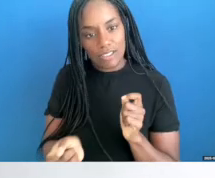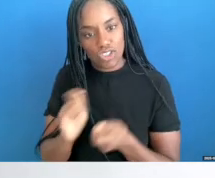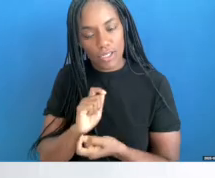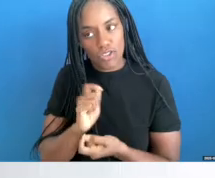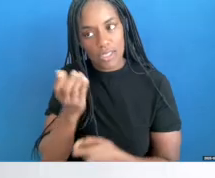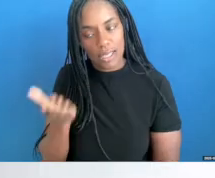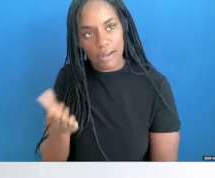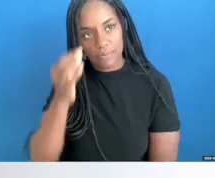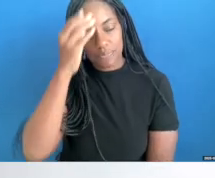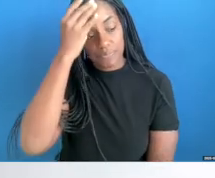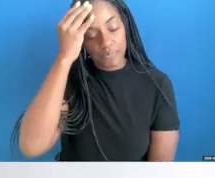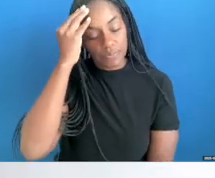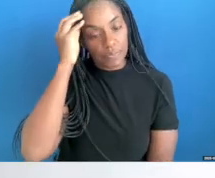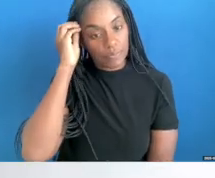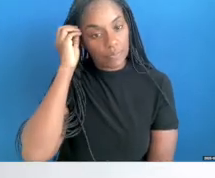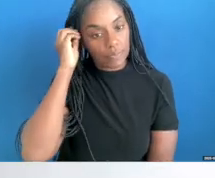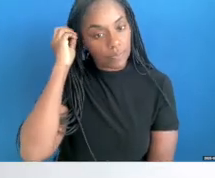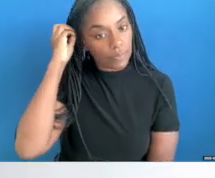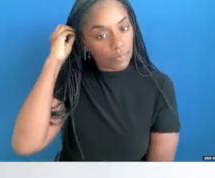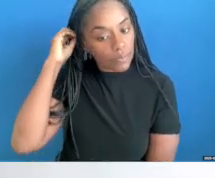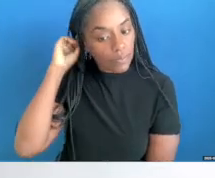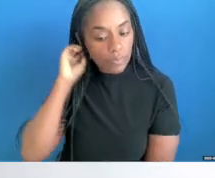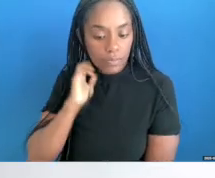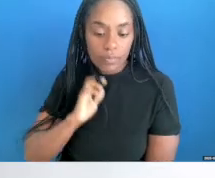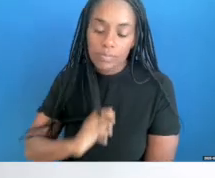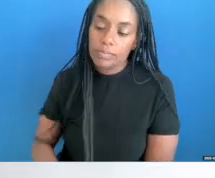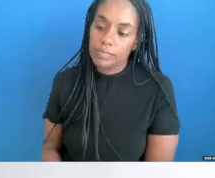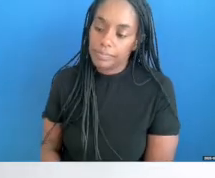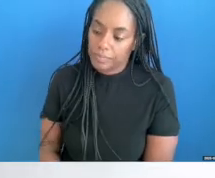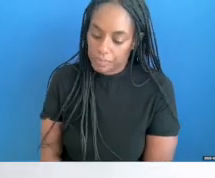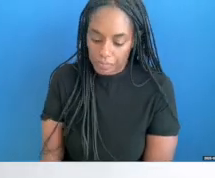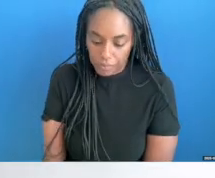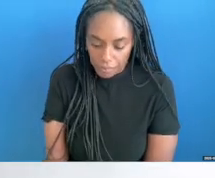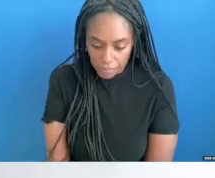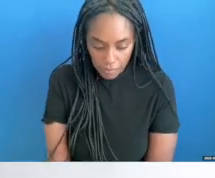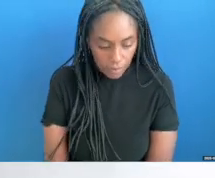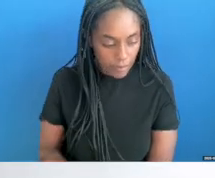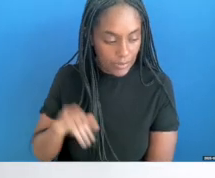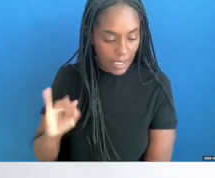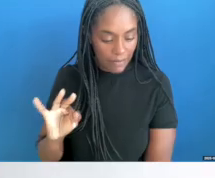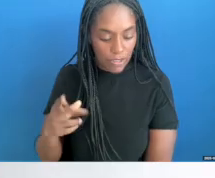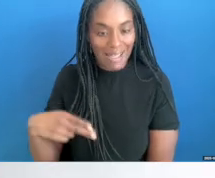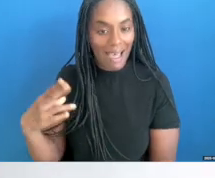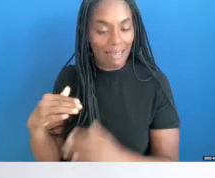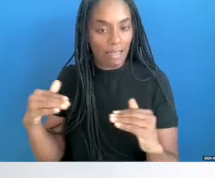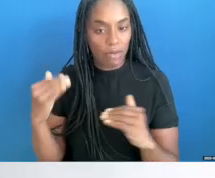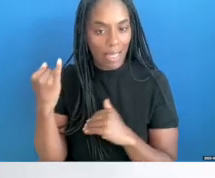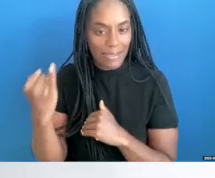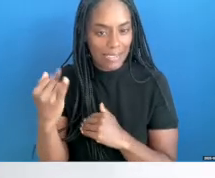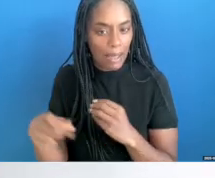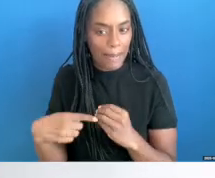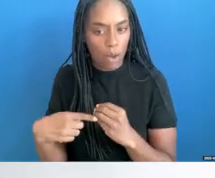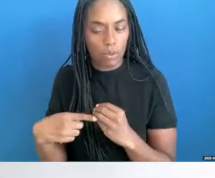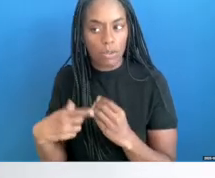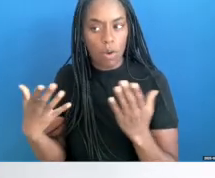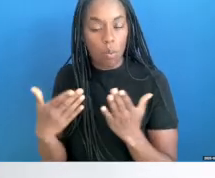there, and if there is general or high-level ideas on what